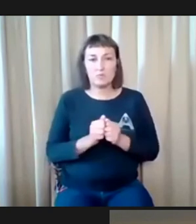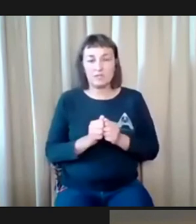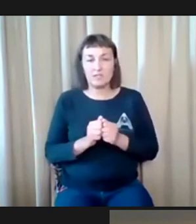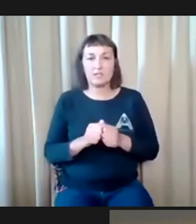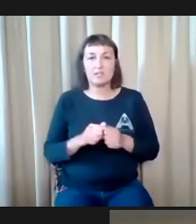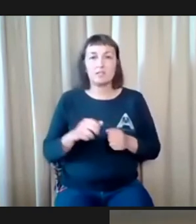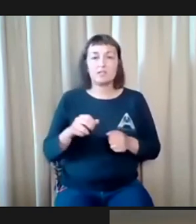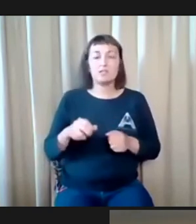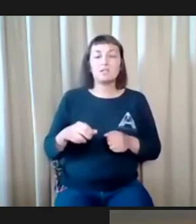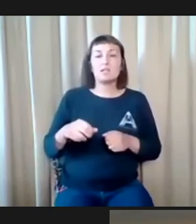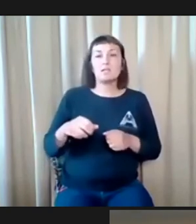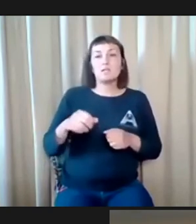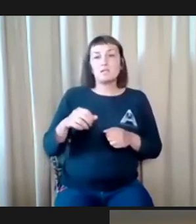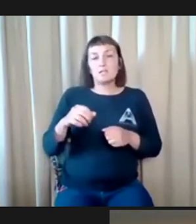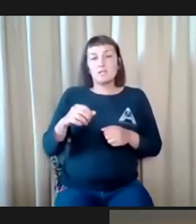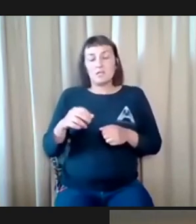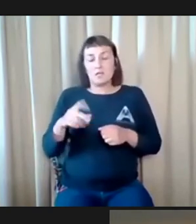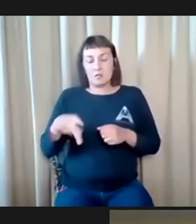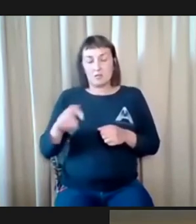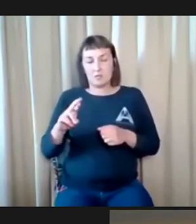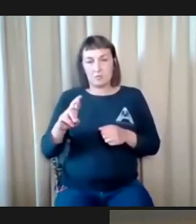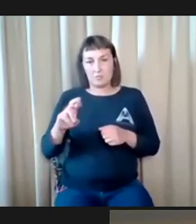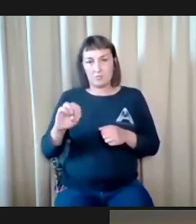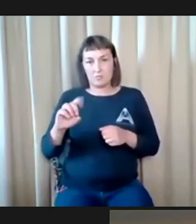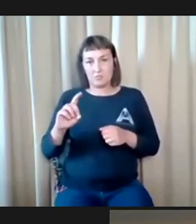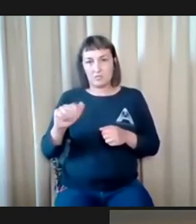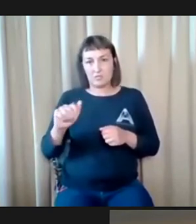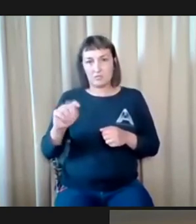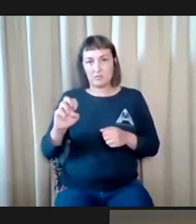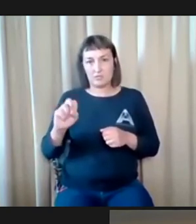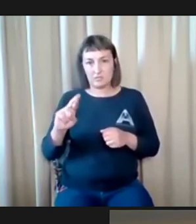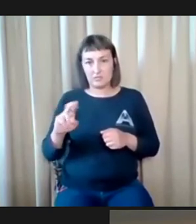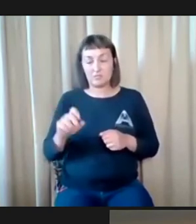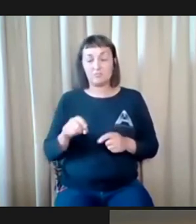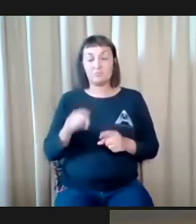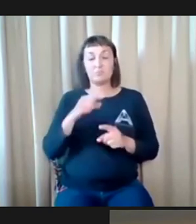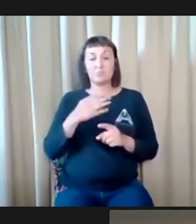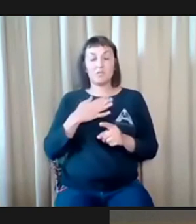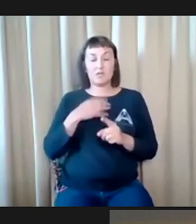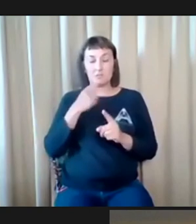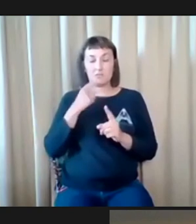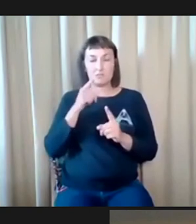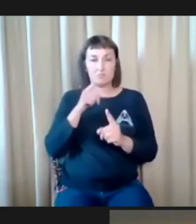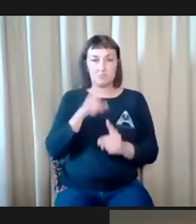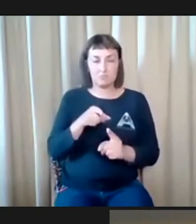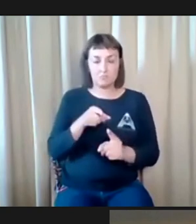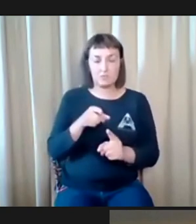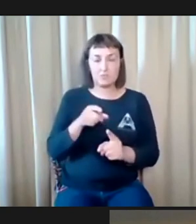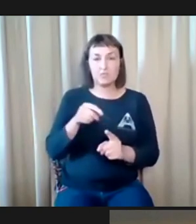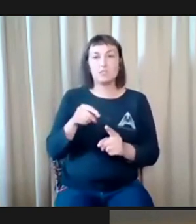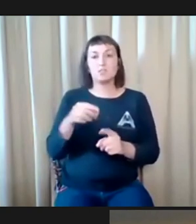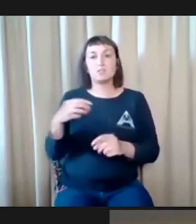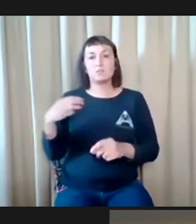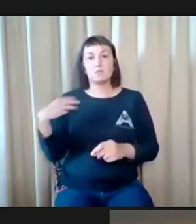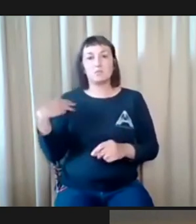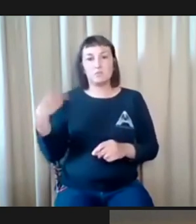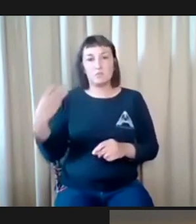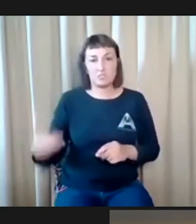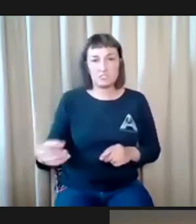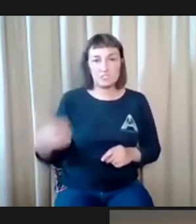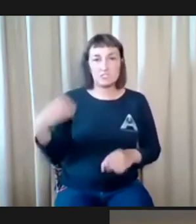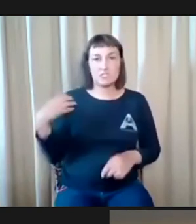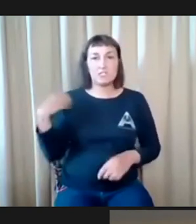do we get people to show up, I will point to both Washington and Colorado, which, as Jill mentioned, were the most recent two states to